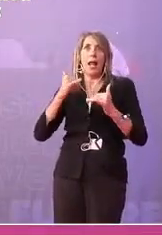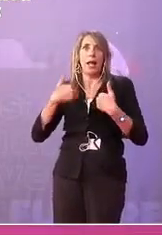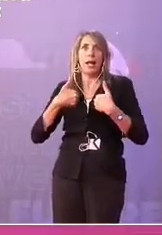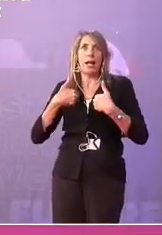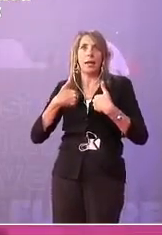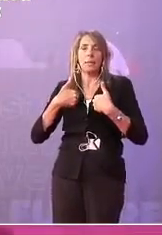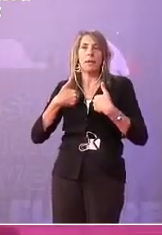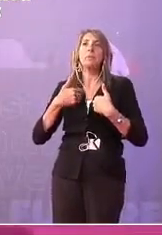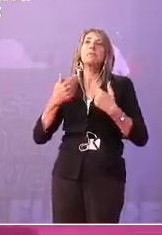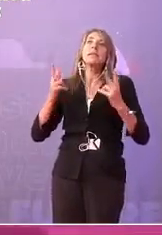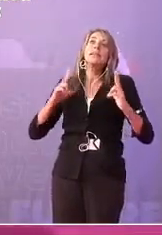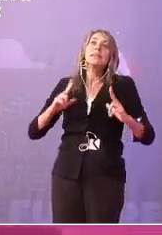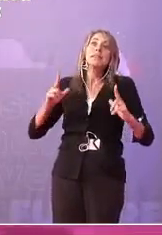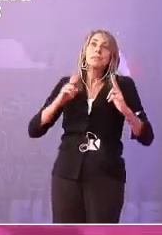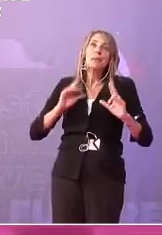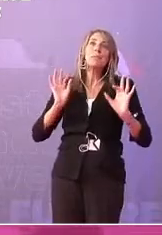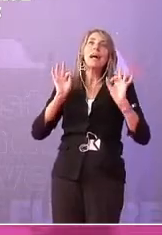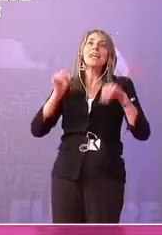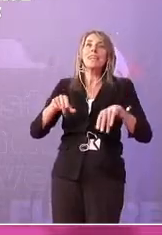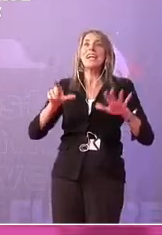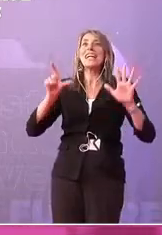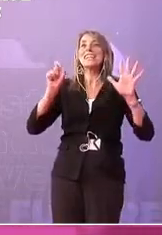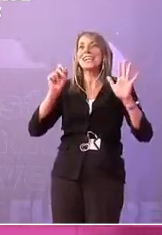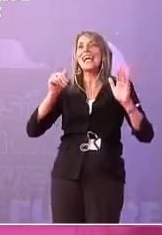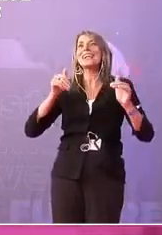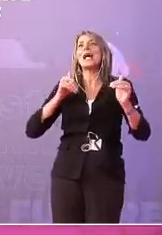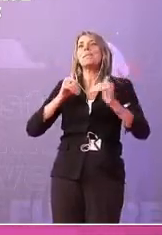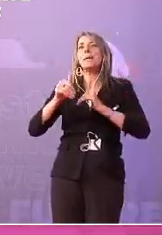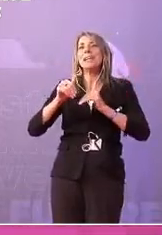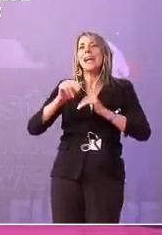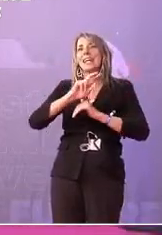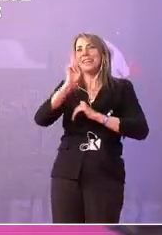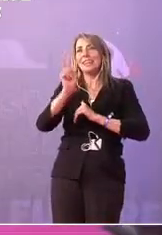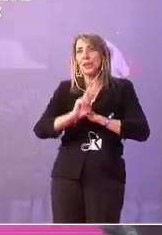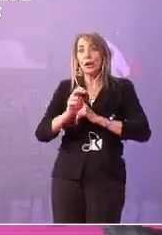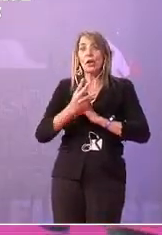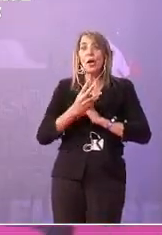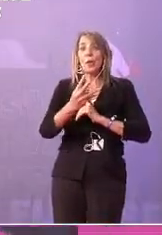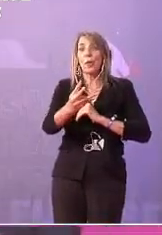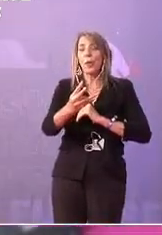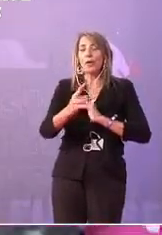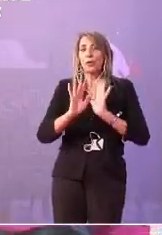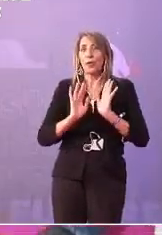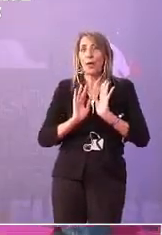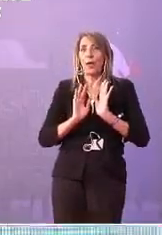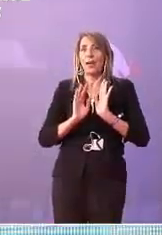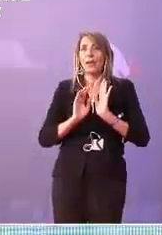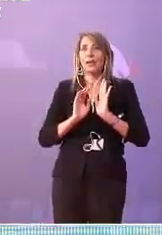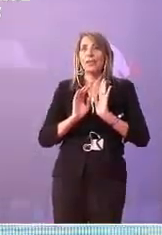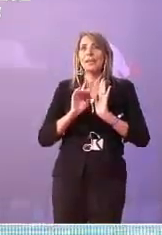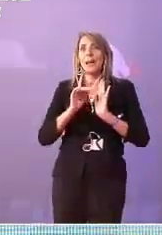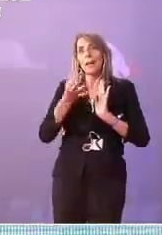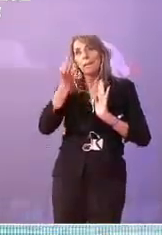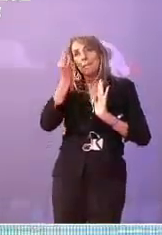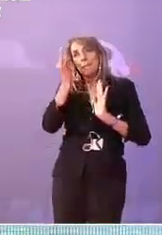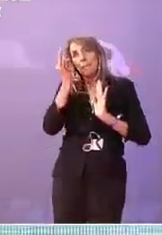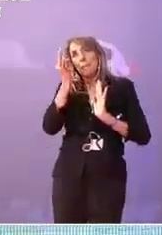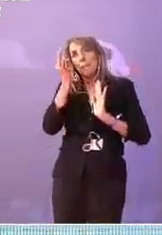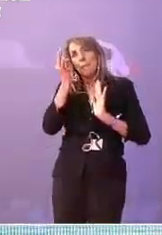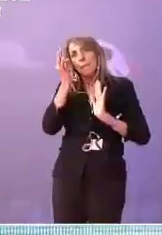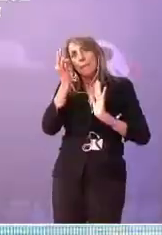5 years, and $14 billion are related to asset management. That's why we see an opportunity up